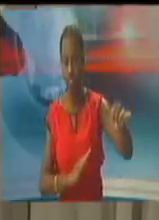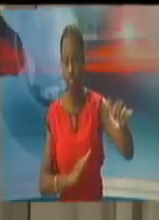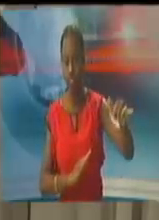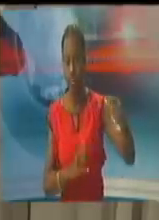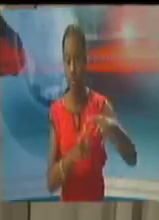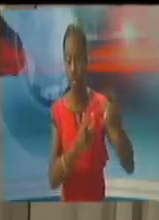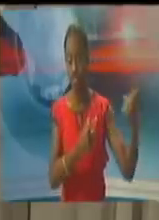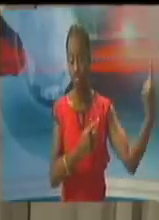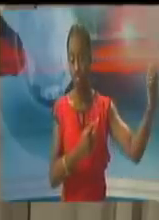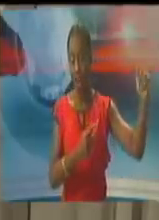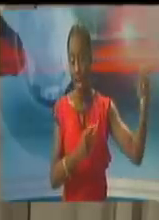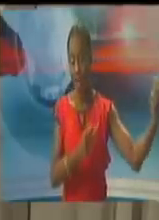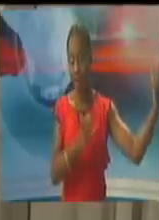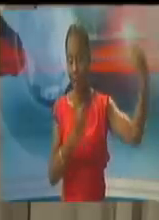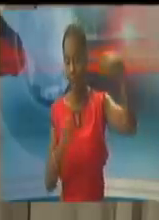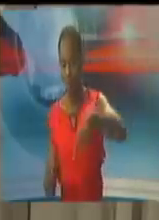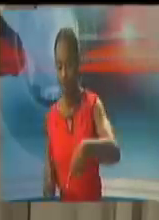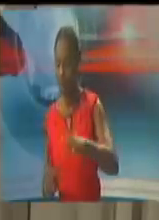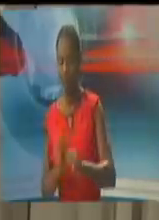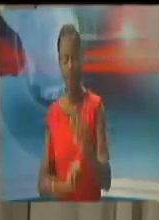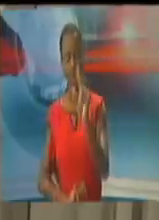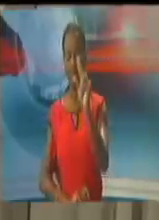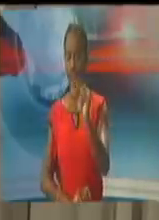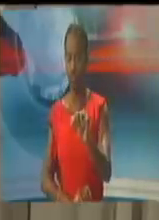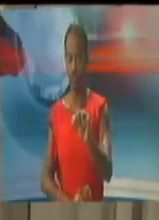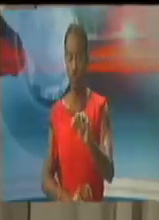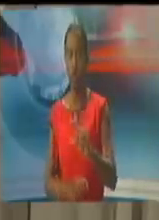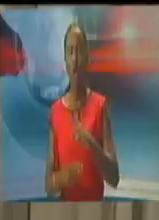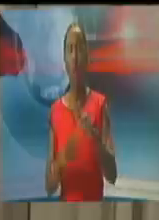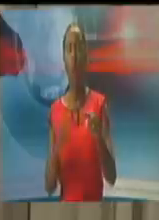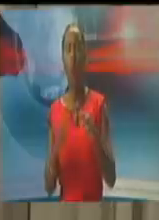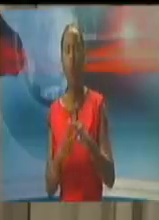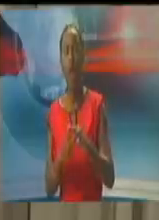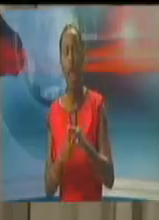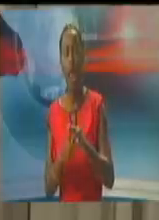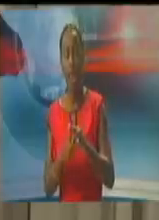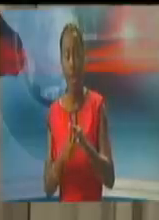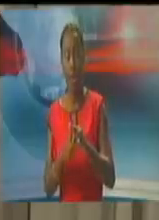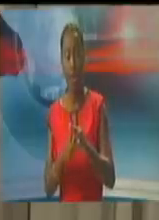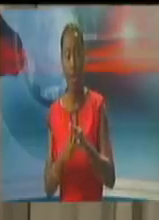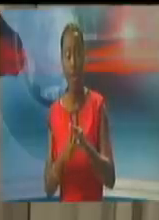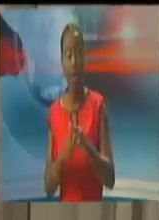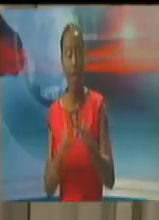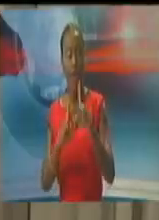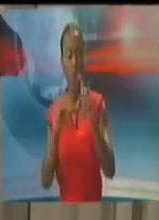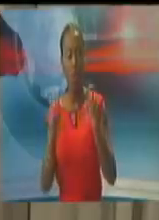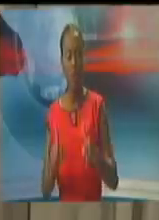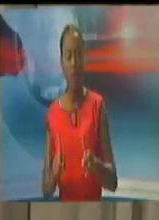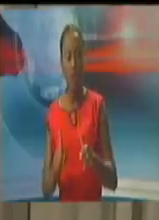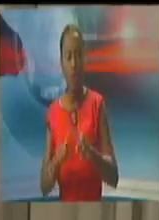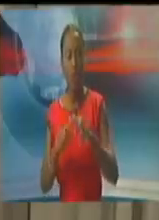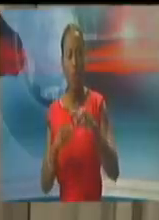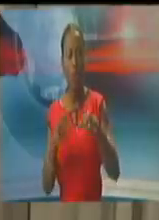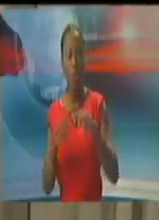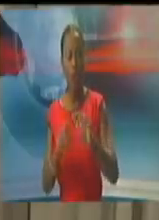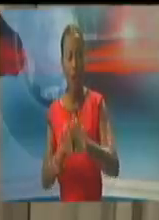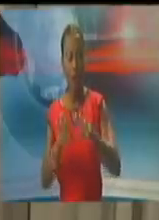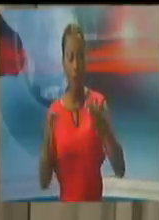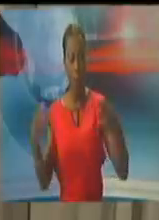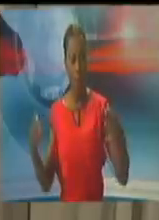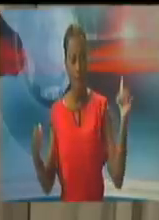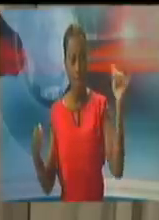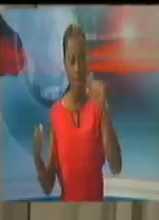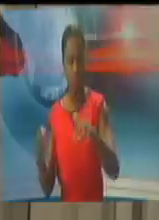there any considerations as to when the borders, our borders will be reopened? Yes, I mean, this thing is very fluid. You've been hearing us use that term